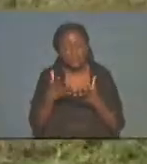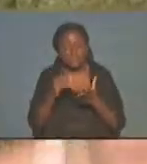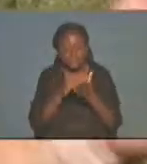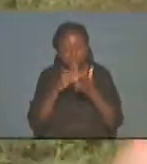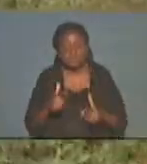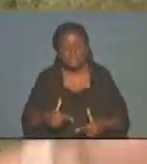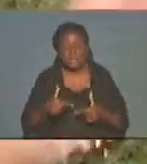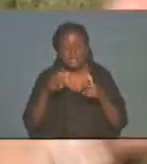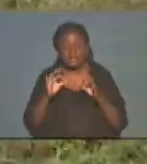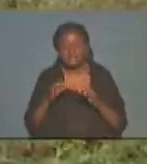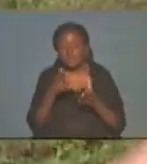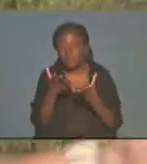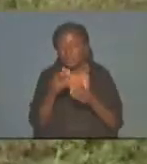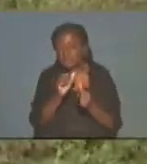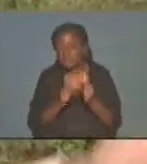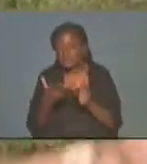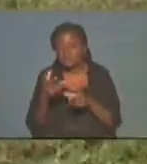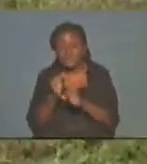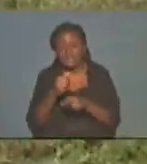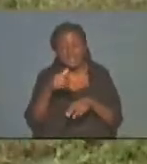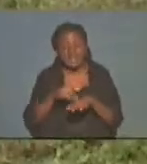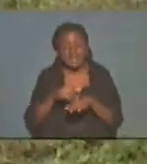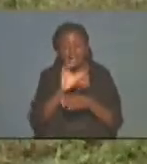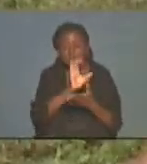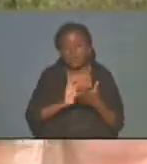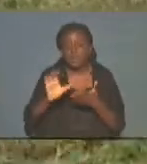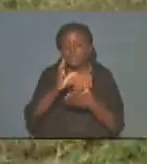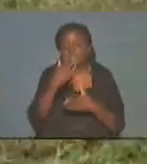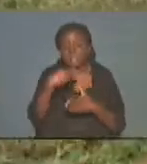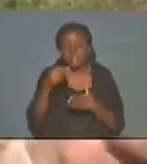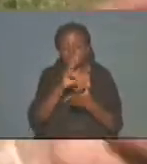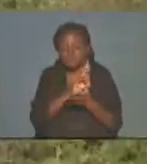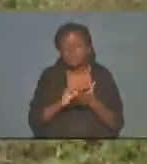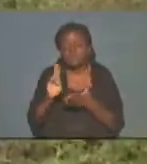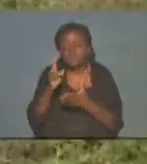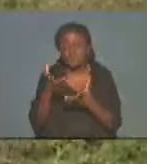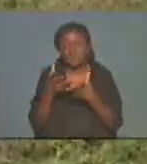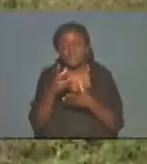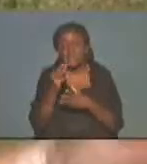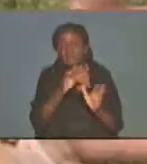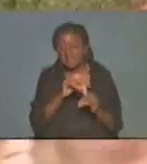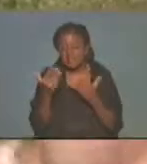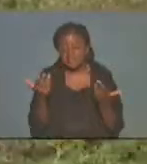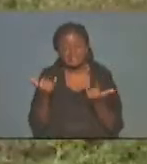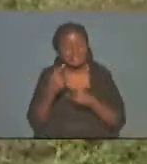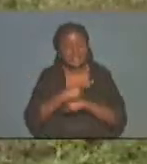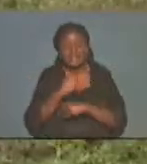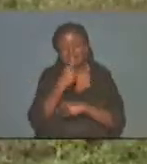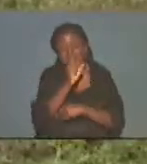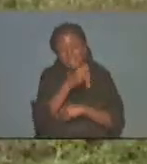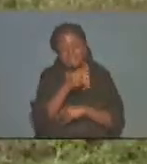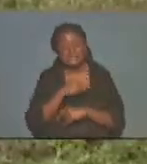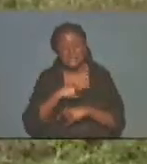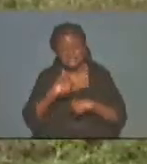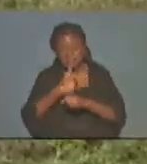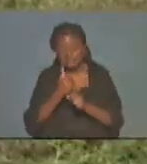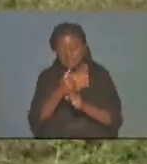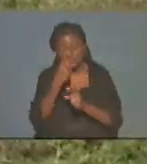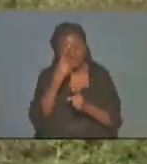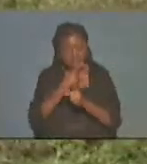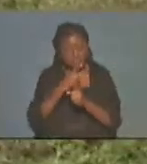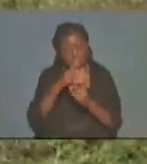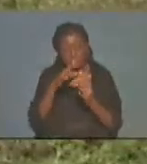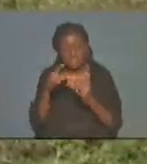want everything that you get at a college and a university. So we want them leaving here today saying, yes, I've made the right choice to